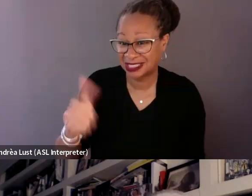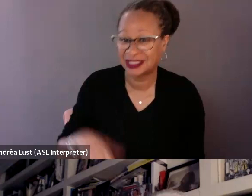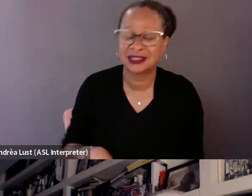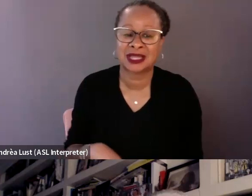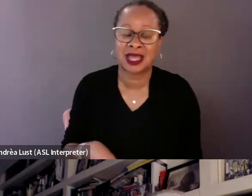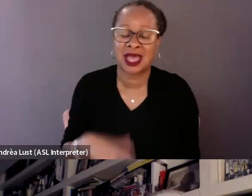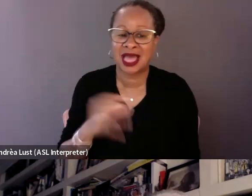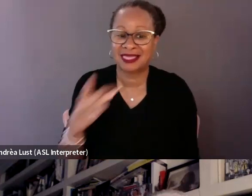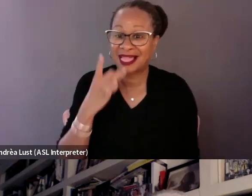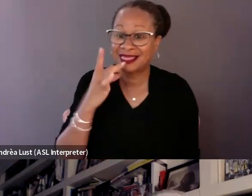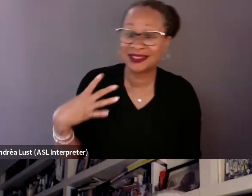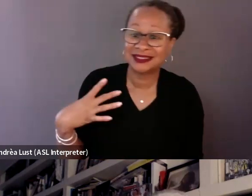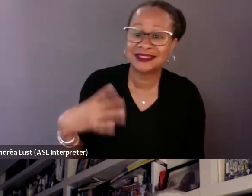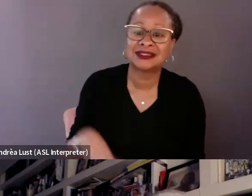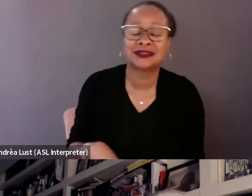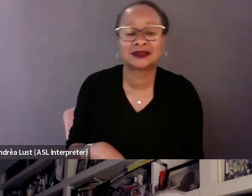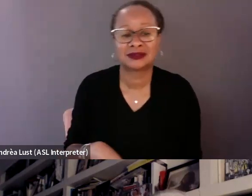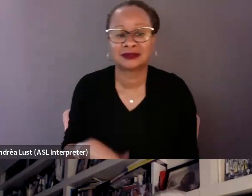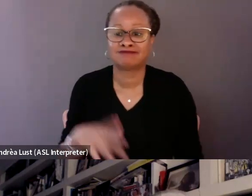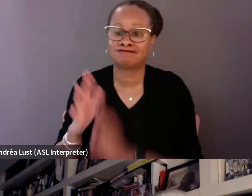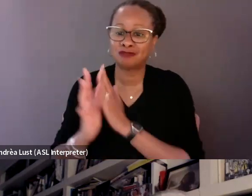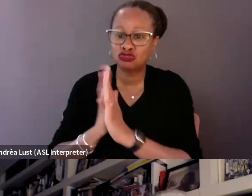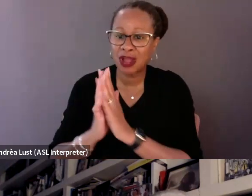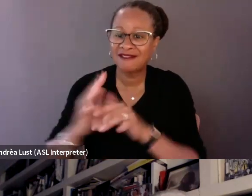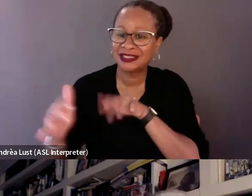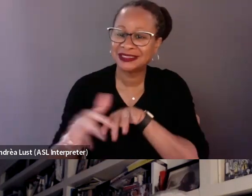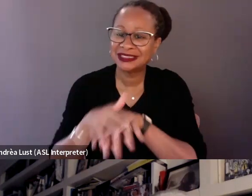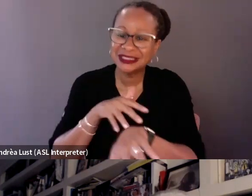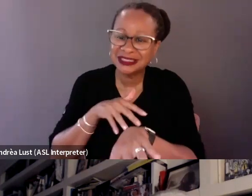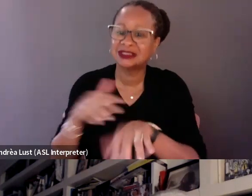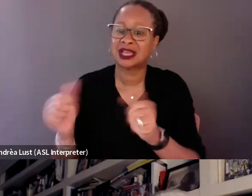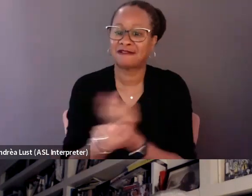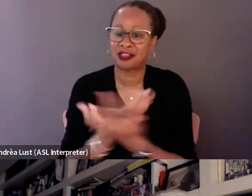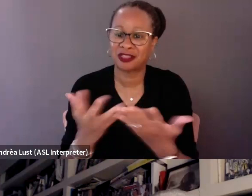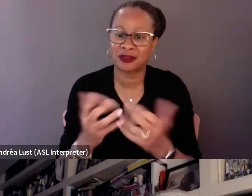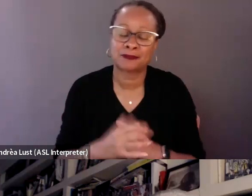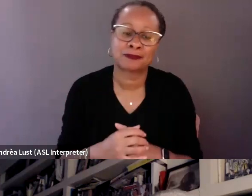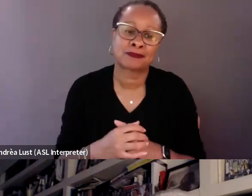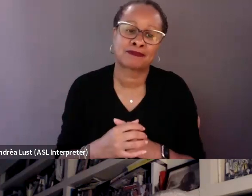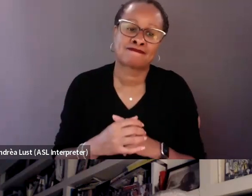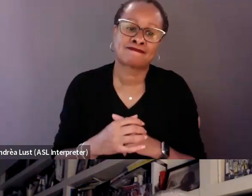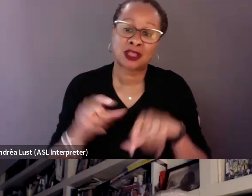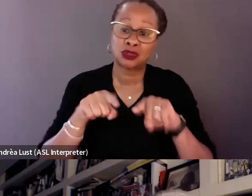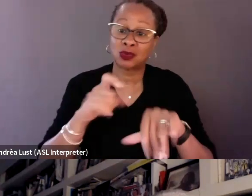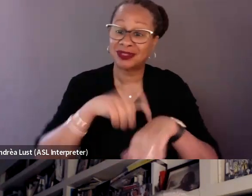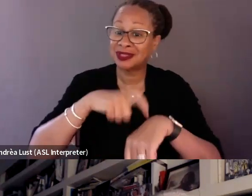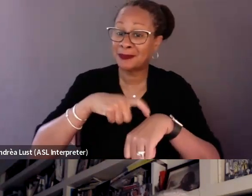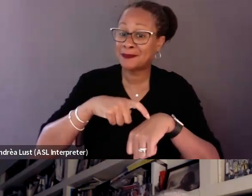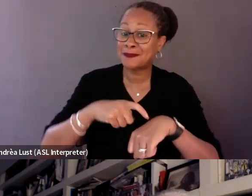light and the traffic, everything. And well, after that,